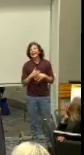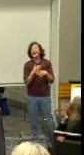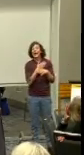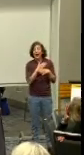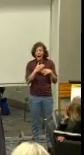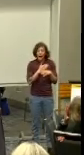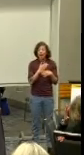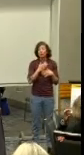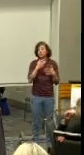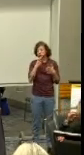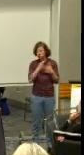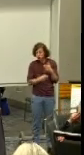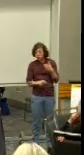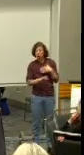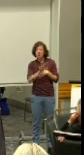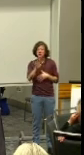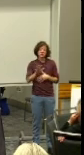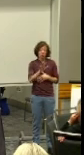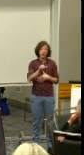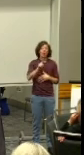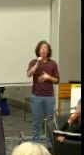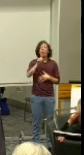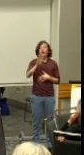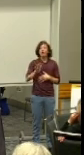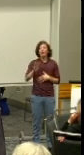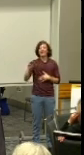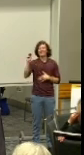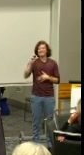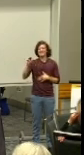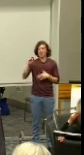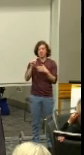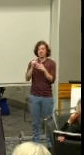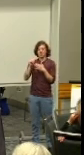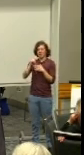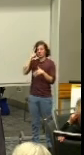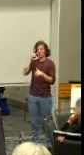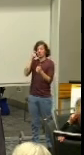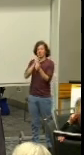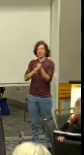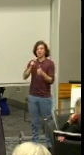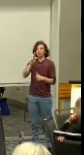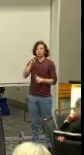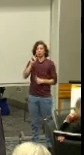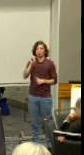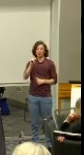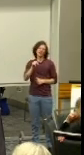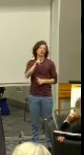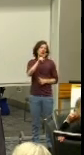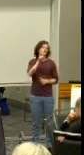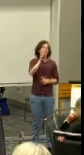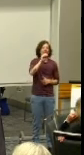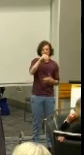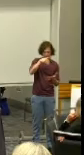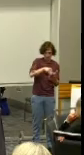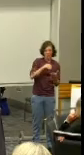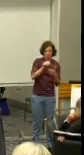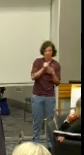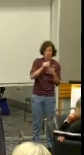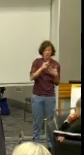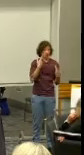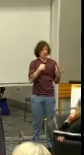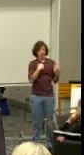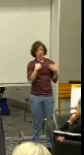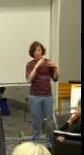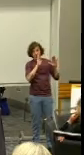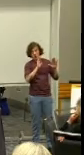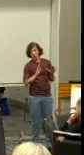around about $250,000 per unit cost. So we work with a great GC who's done some really interesting work for us in putting